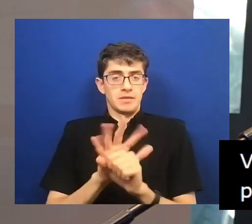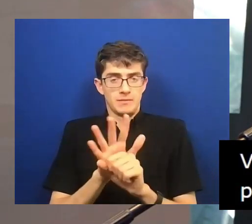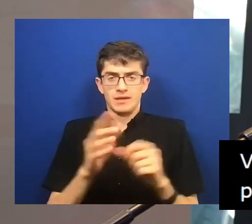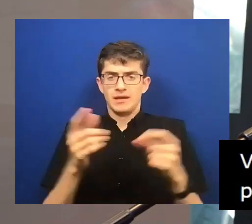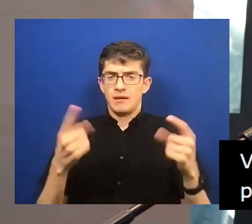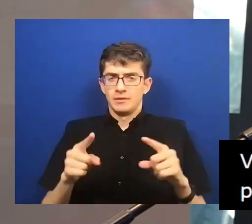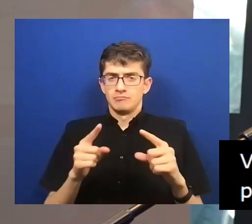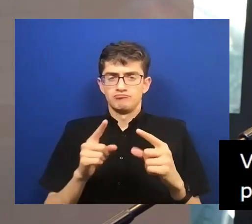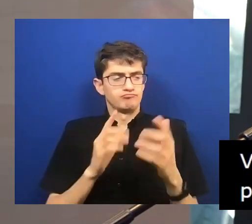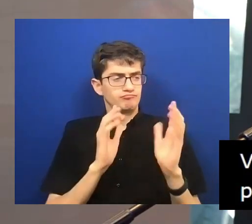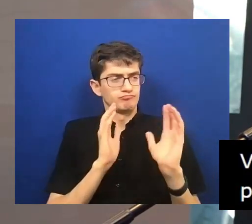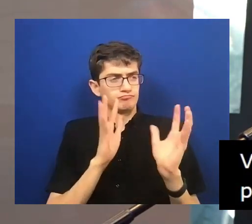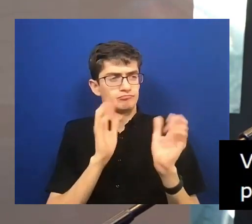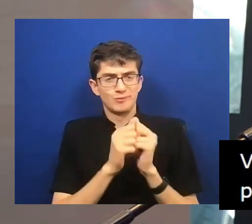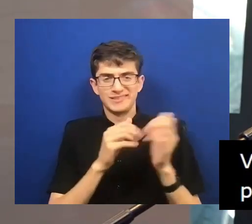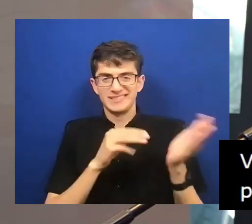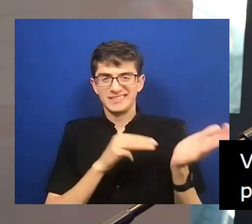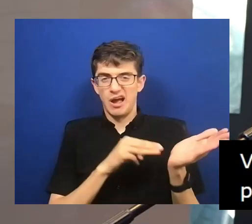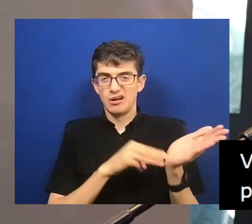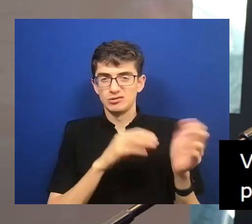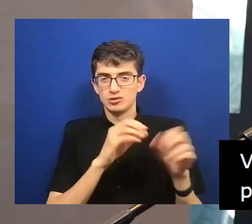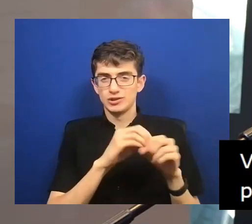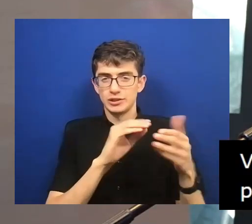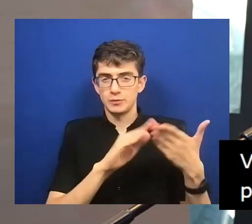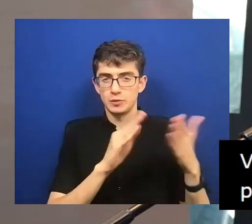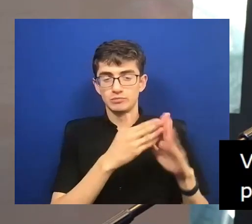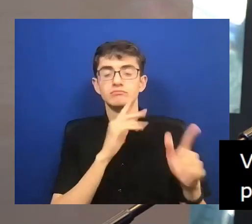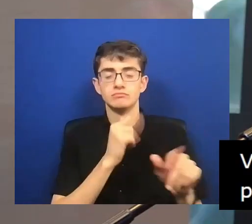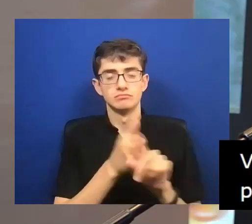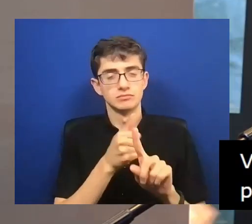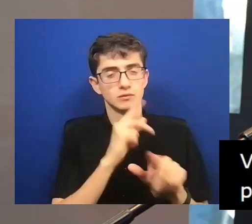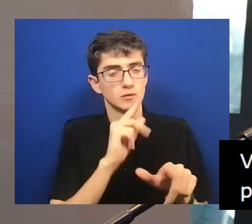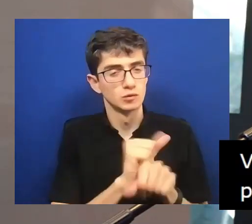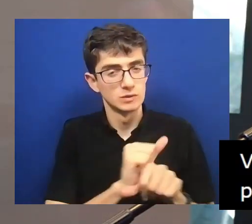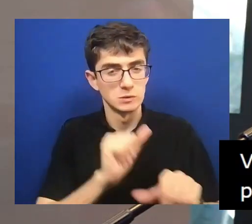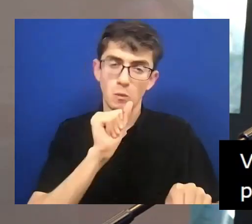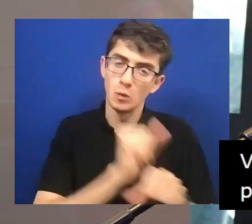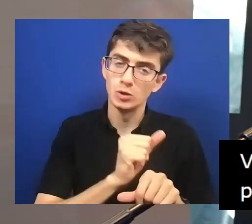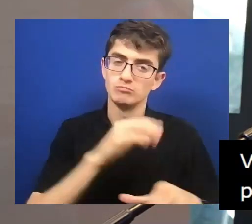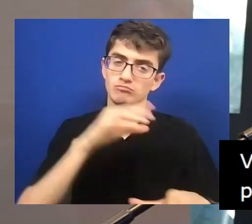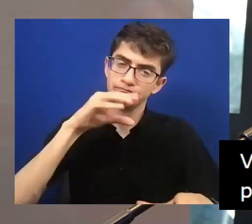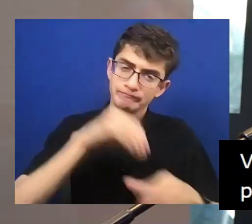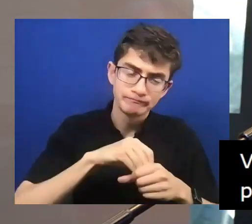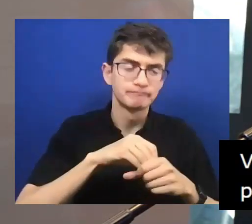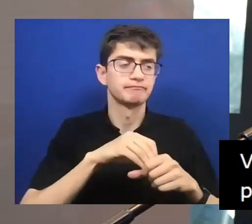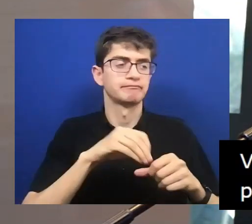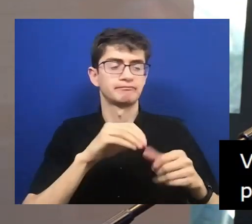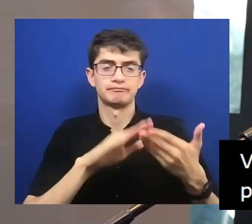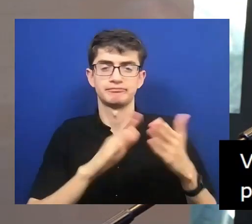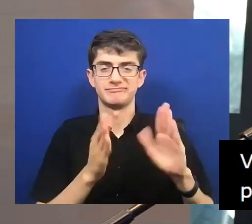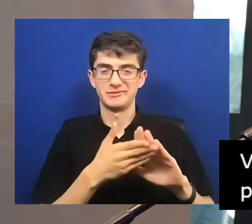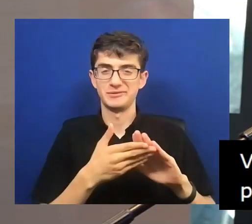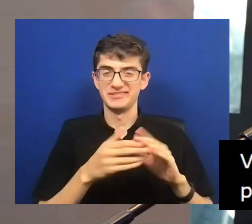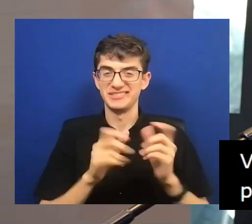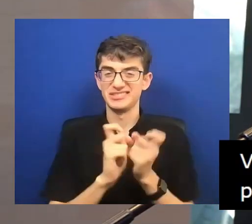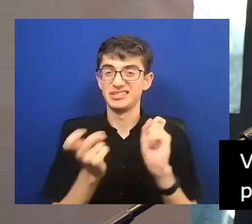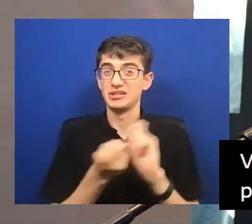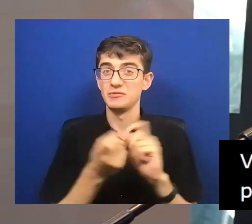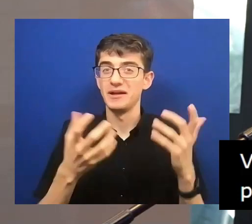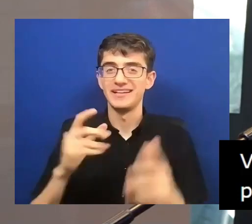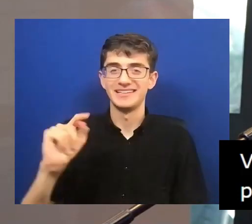doctors in the community who are really working in the community, telehealth is what changed everything. So whether